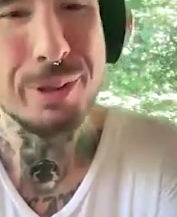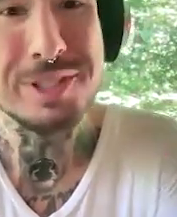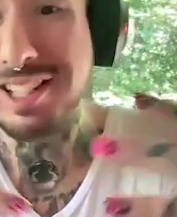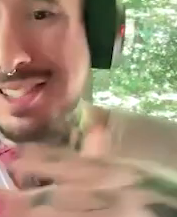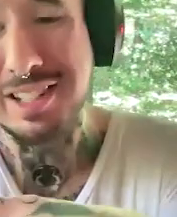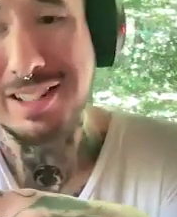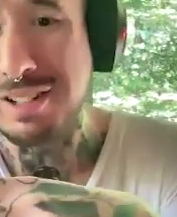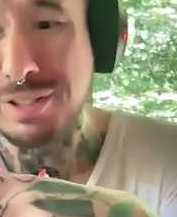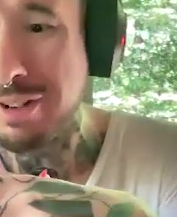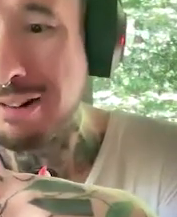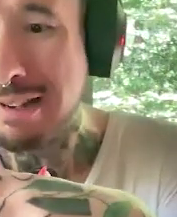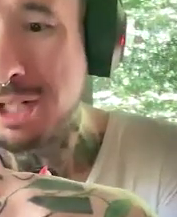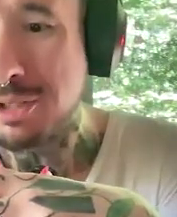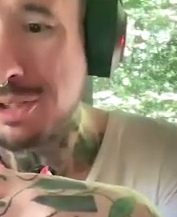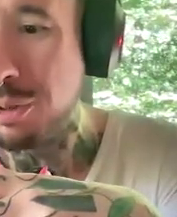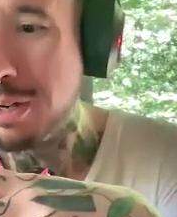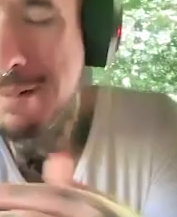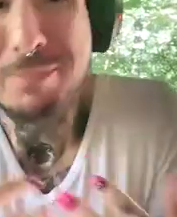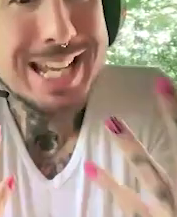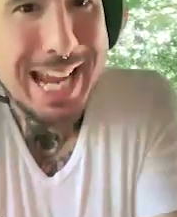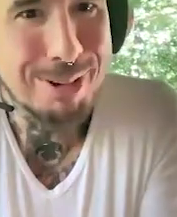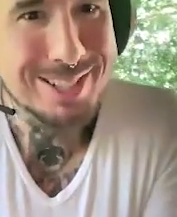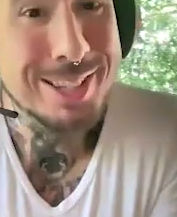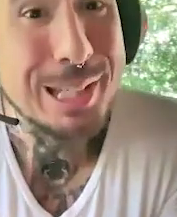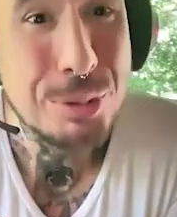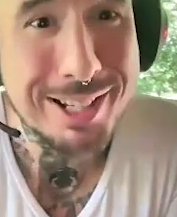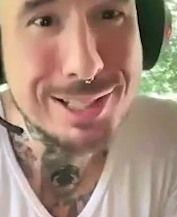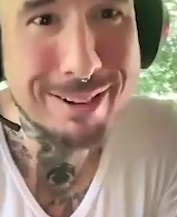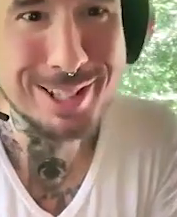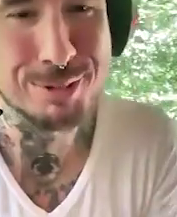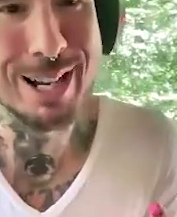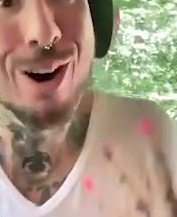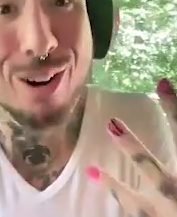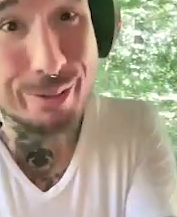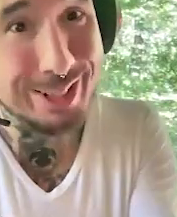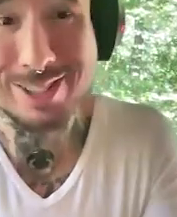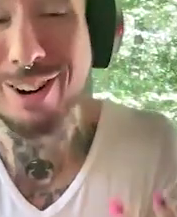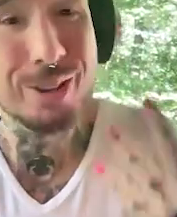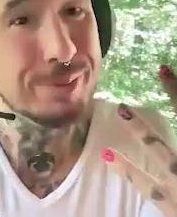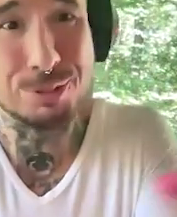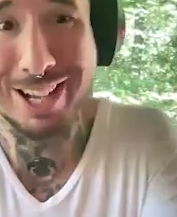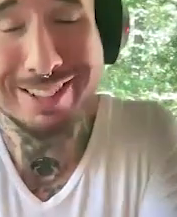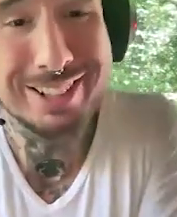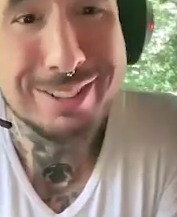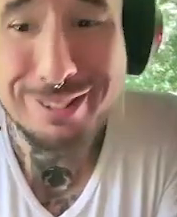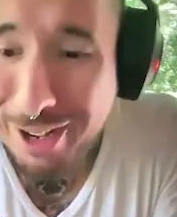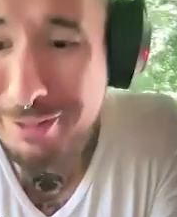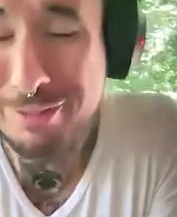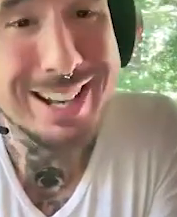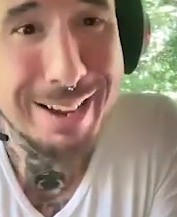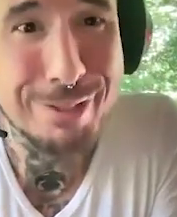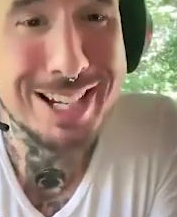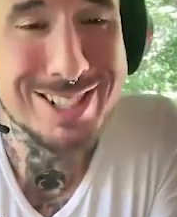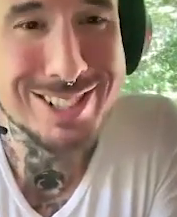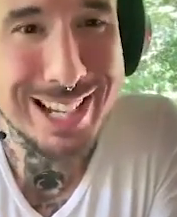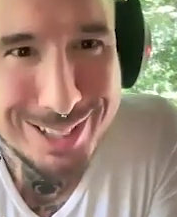right? All of those things that is very much so inherent in the human experience, right? All of us want love